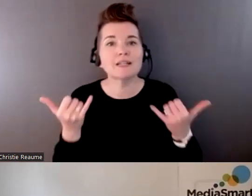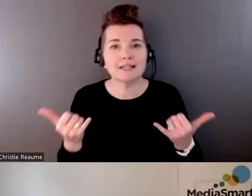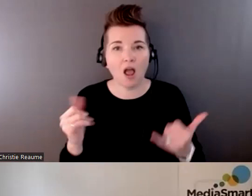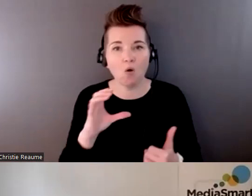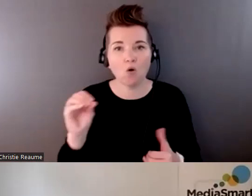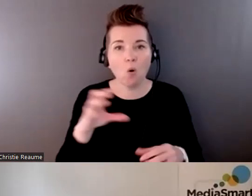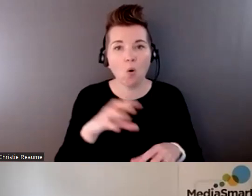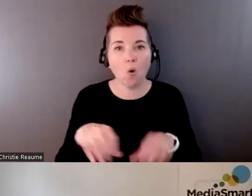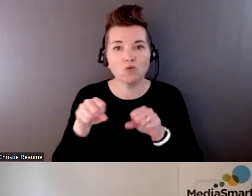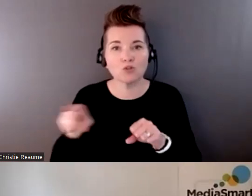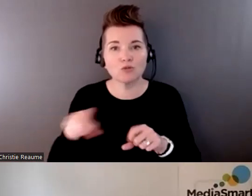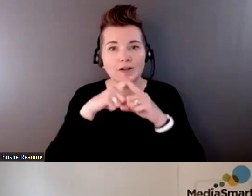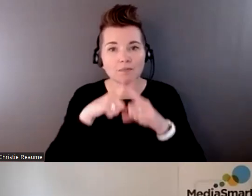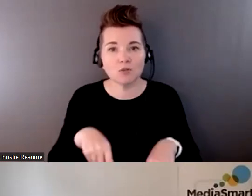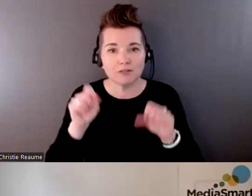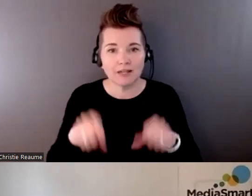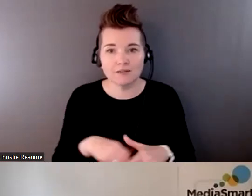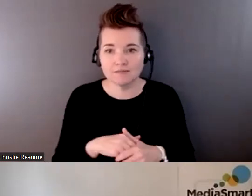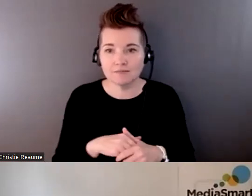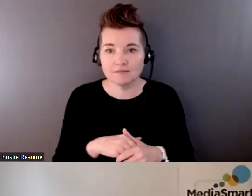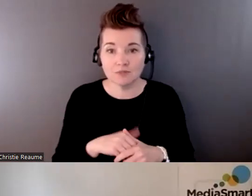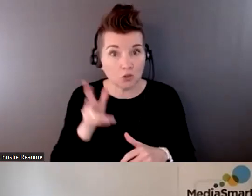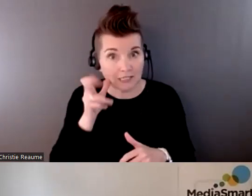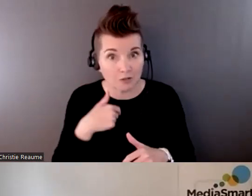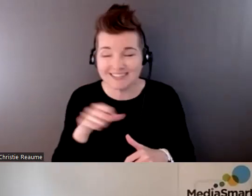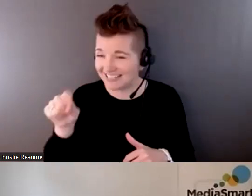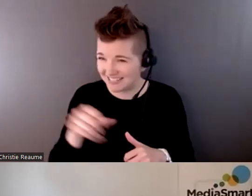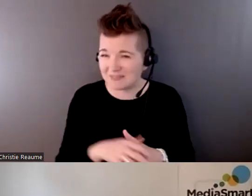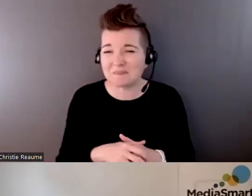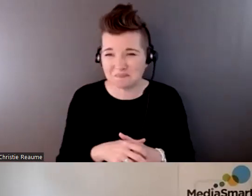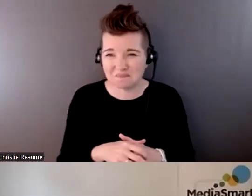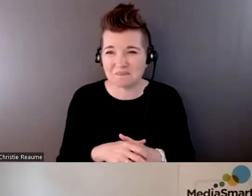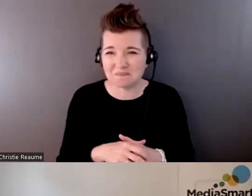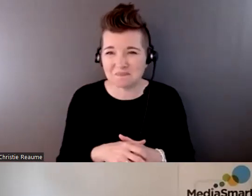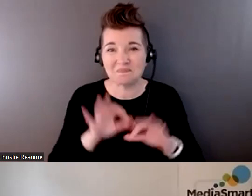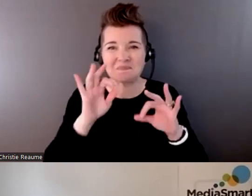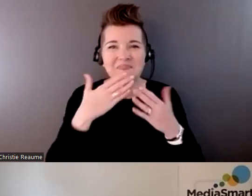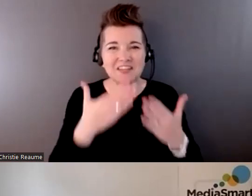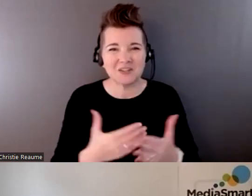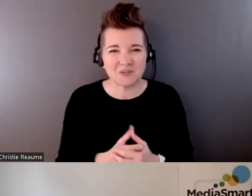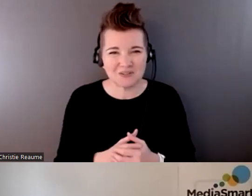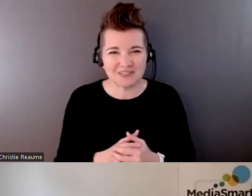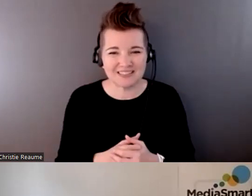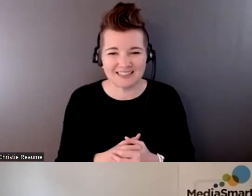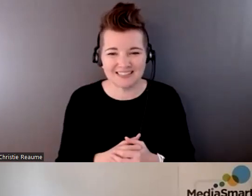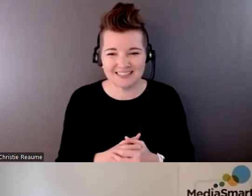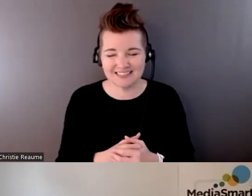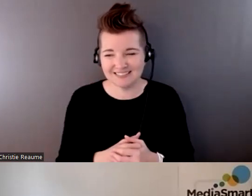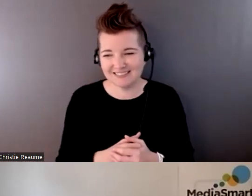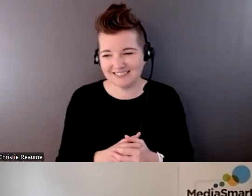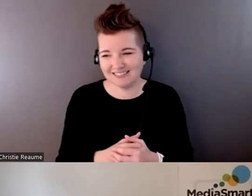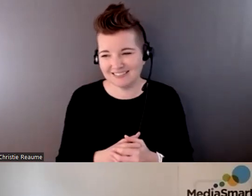ask your question well uh can you hear me yes I can well thank you uh this is super important